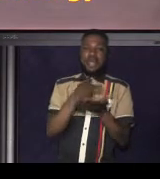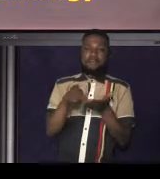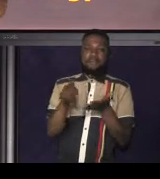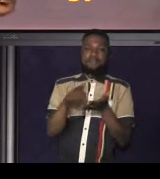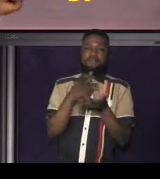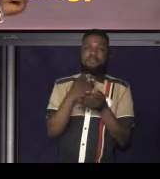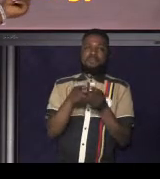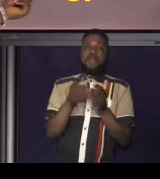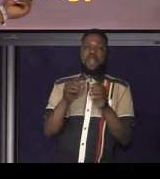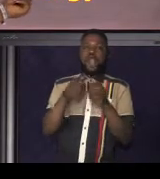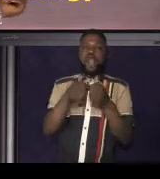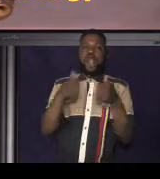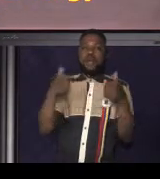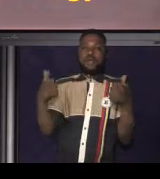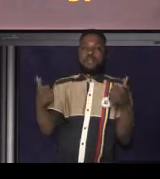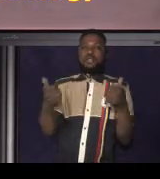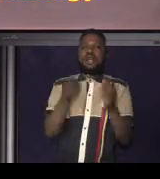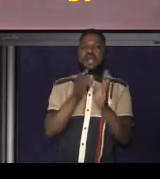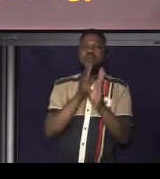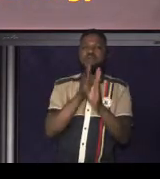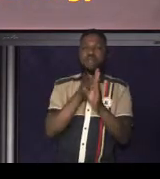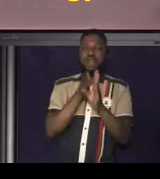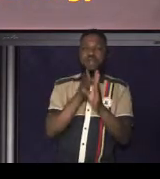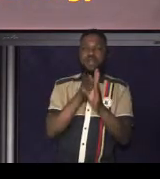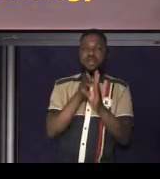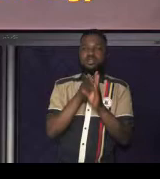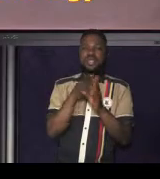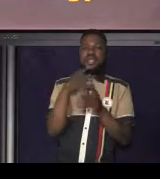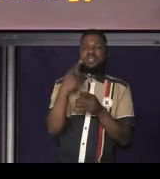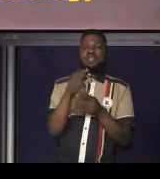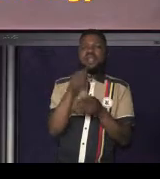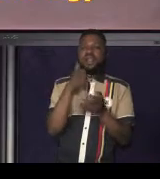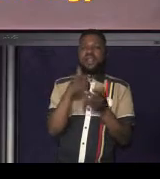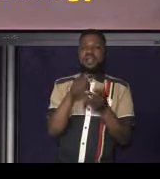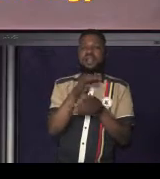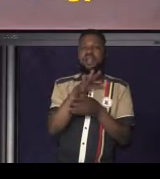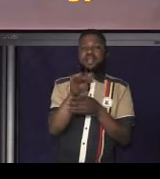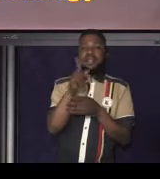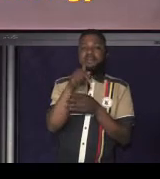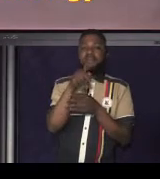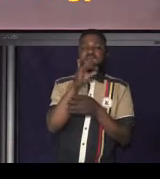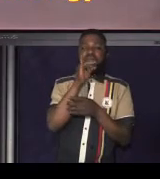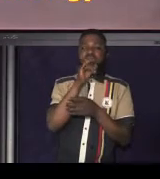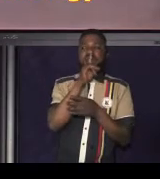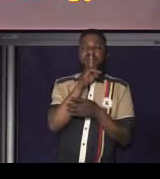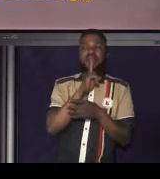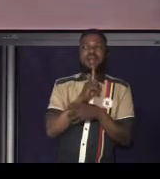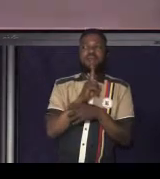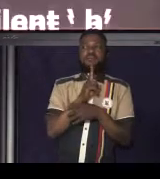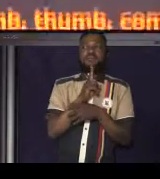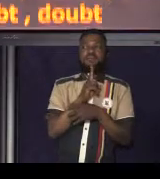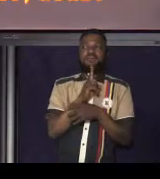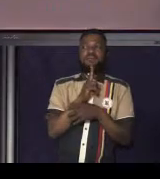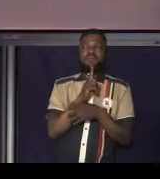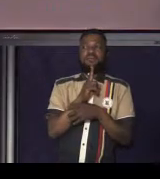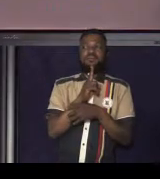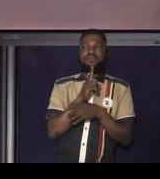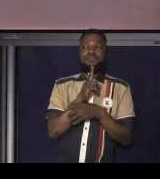Sam, cupboard, psychology. Letter P is silent.